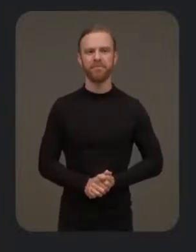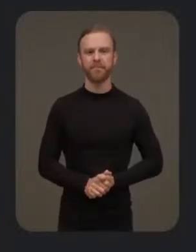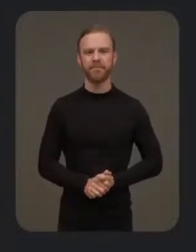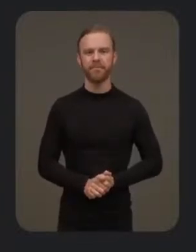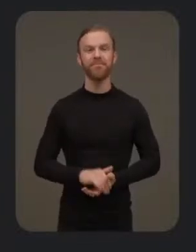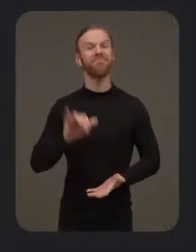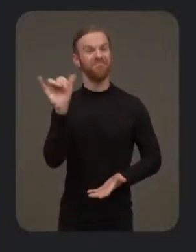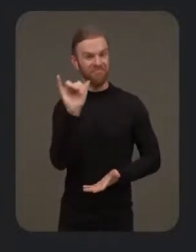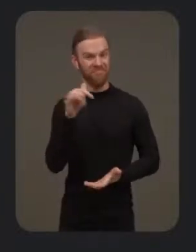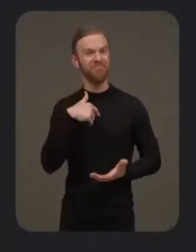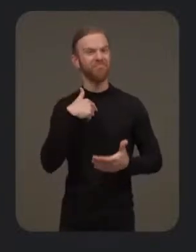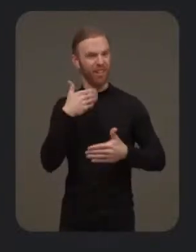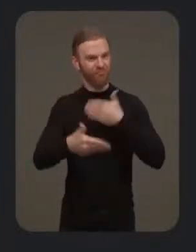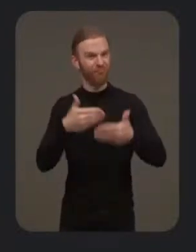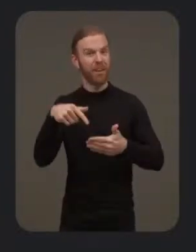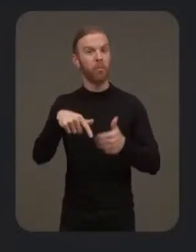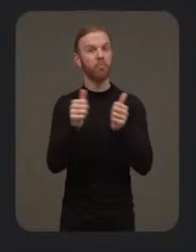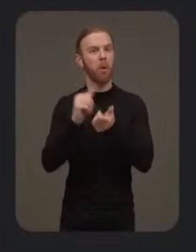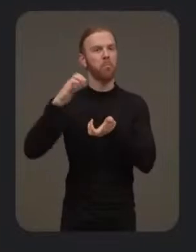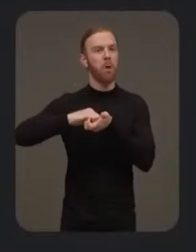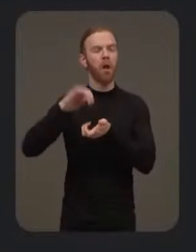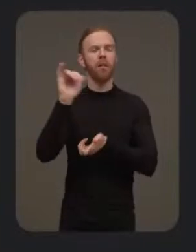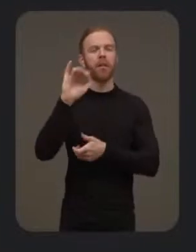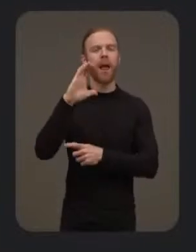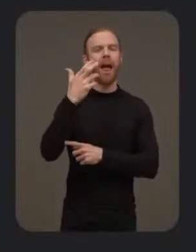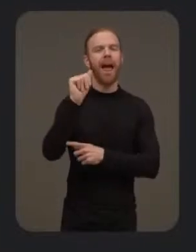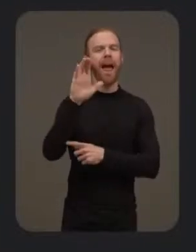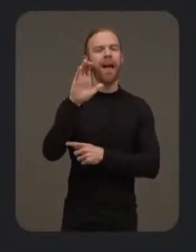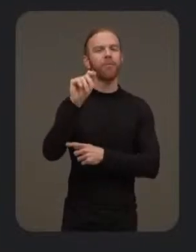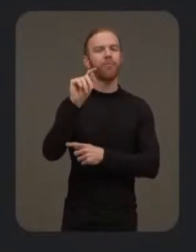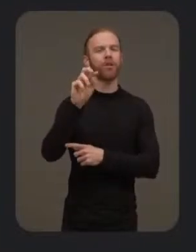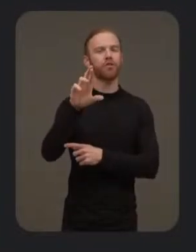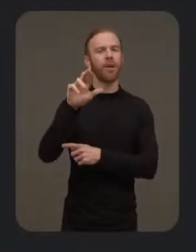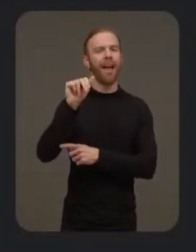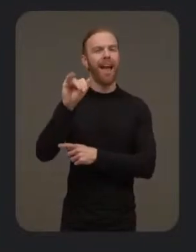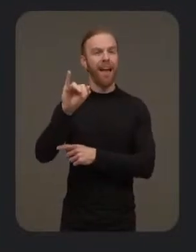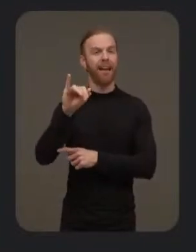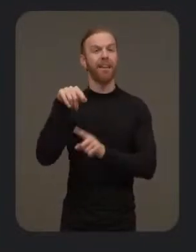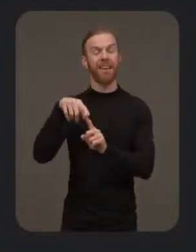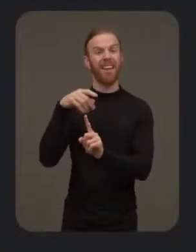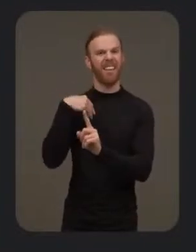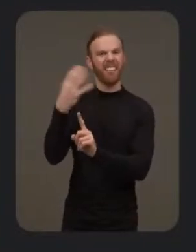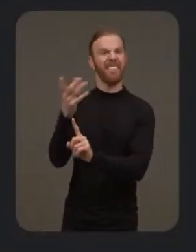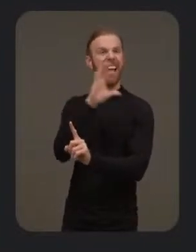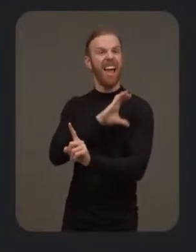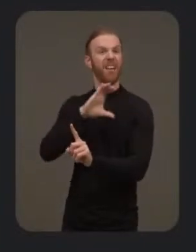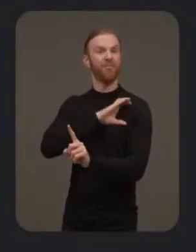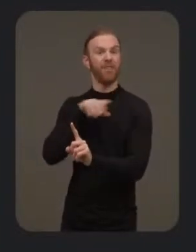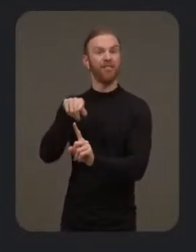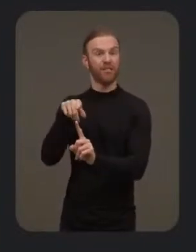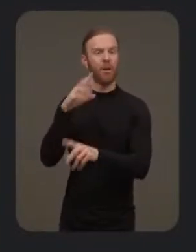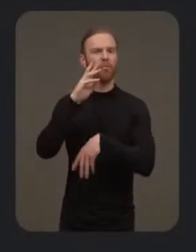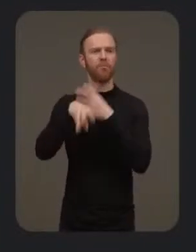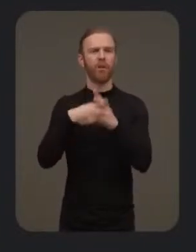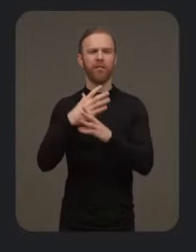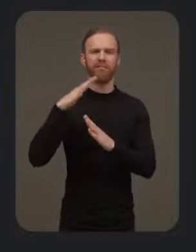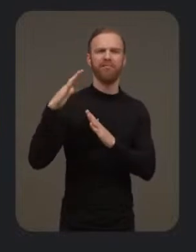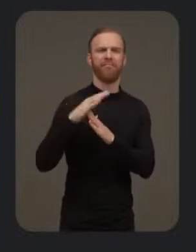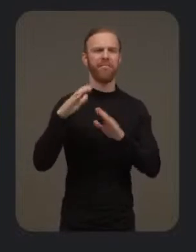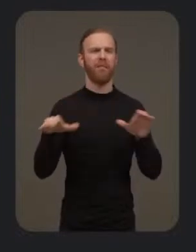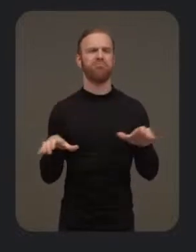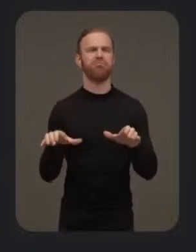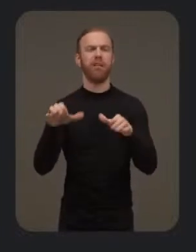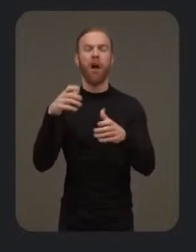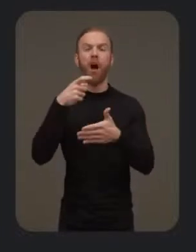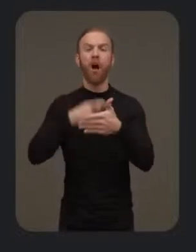We're also doing this with partners like Character AI. We provide Character with the world's most performant